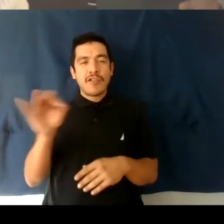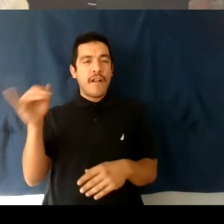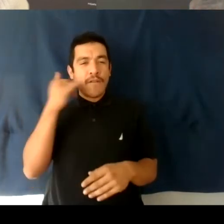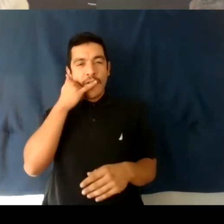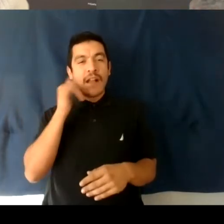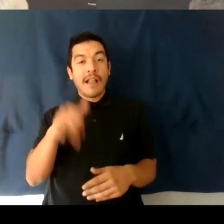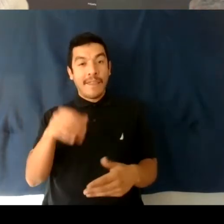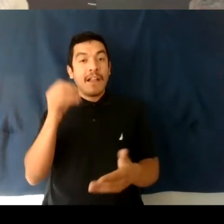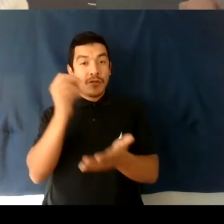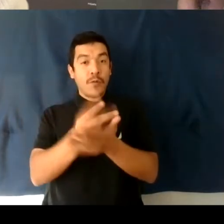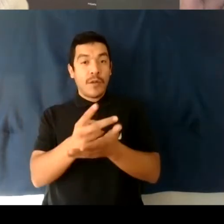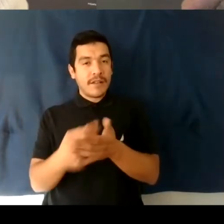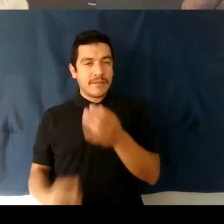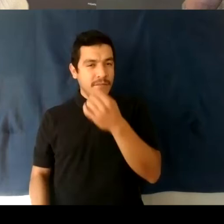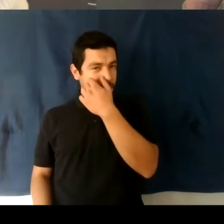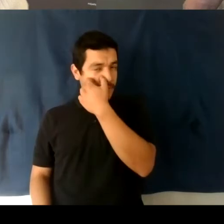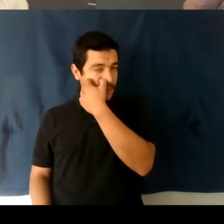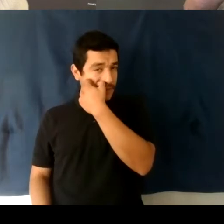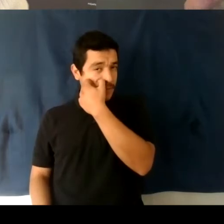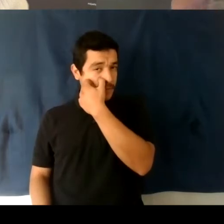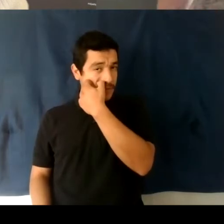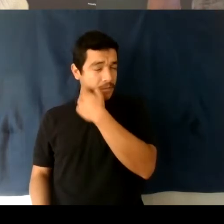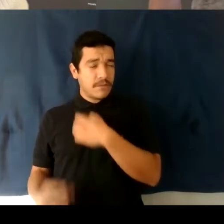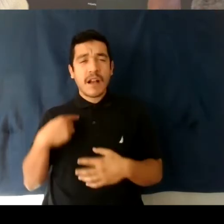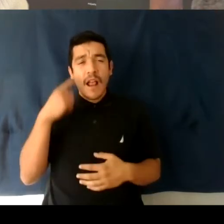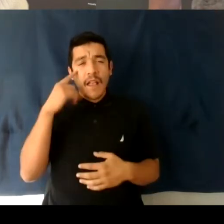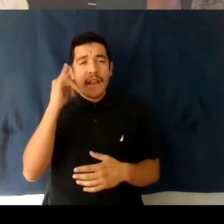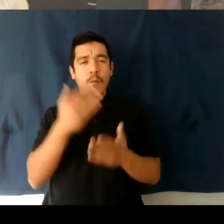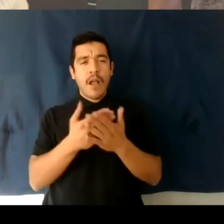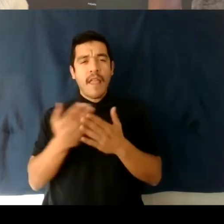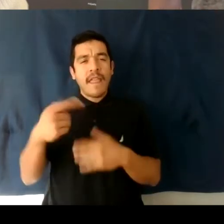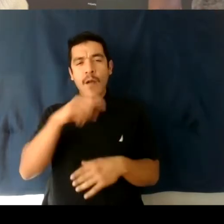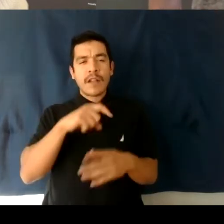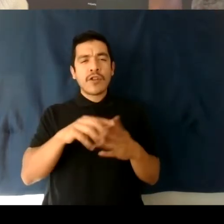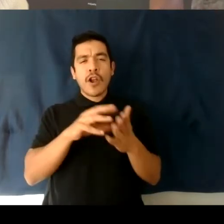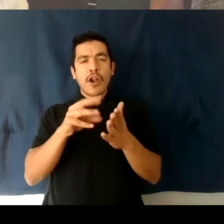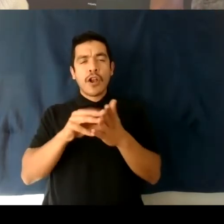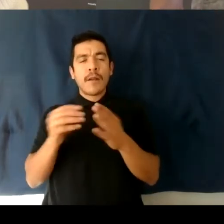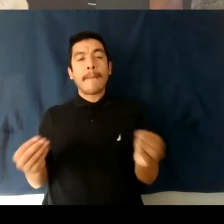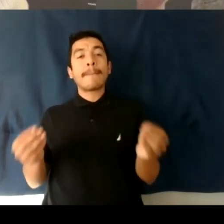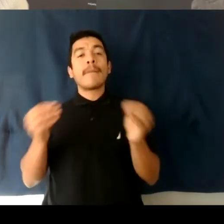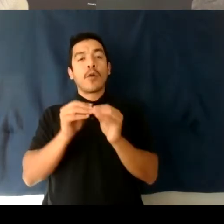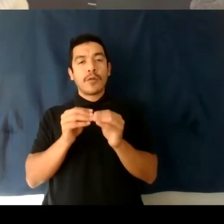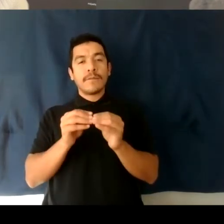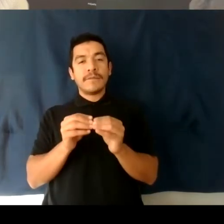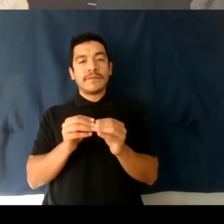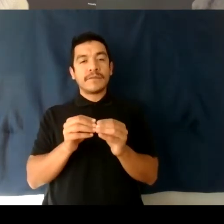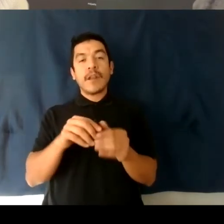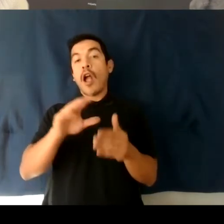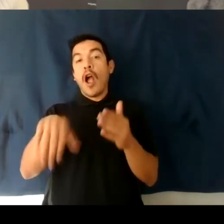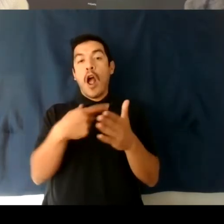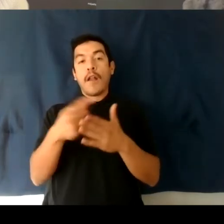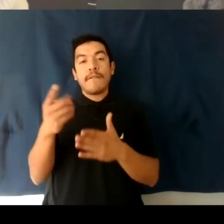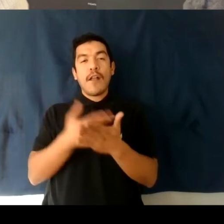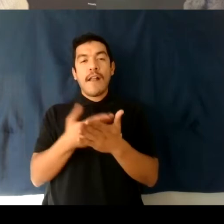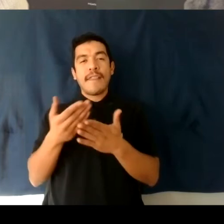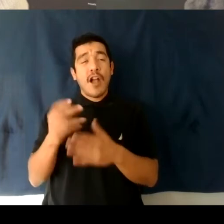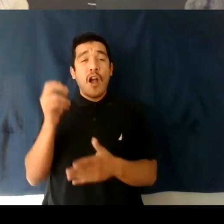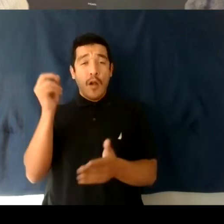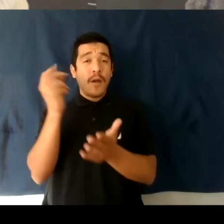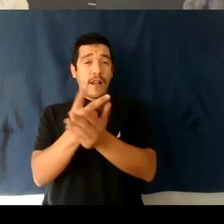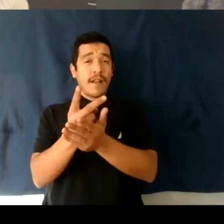is okay. And I think that's one thing that we need to learn so much more, is that all of those things are